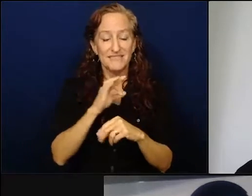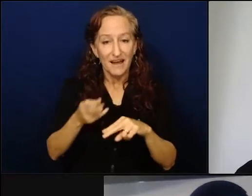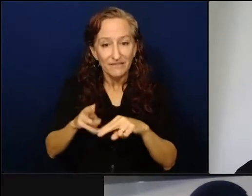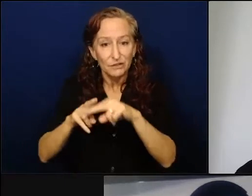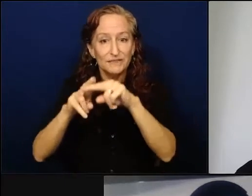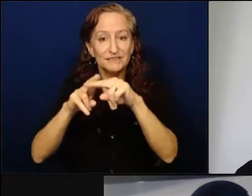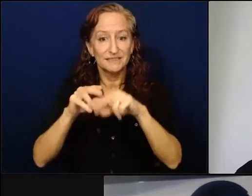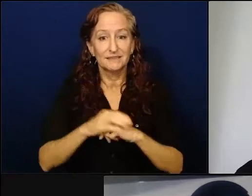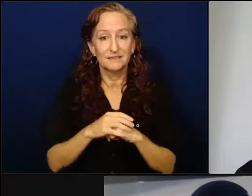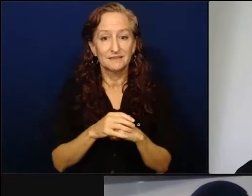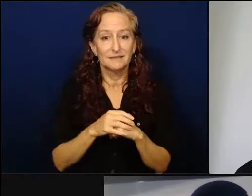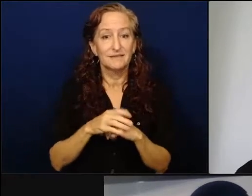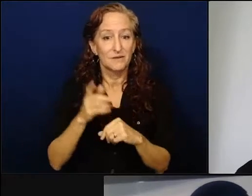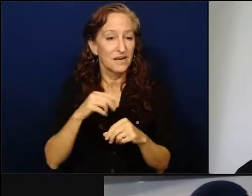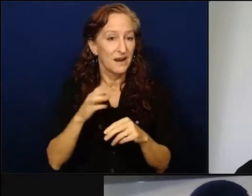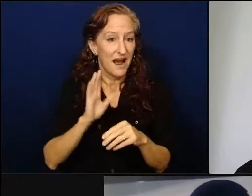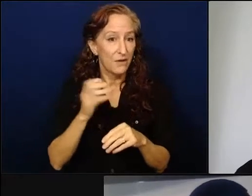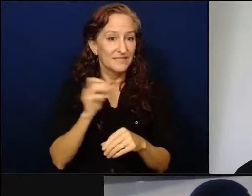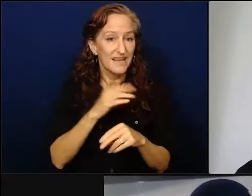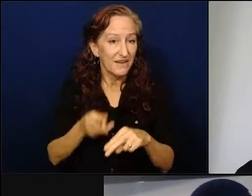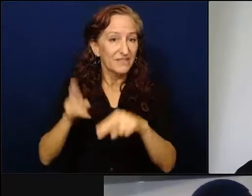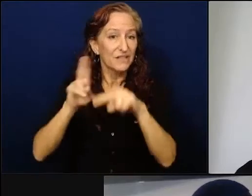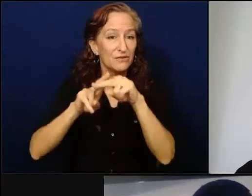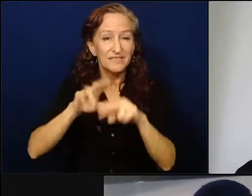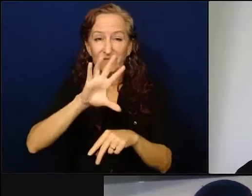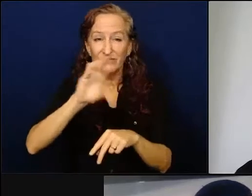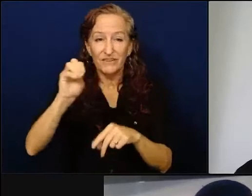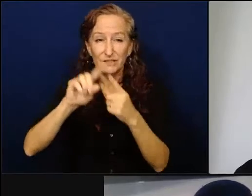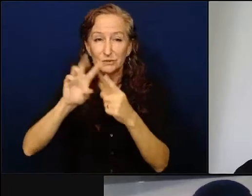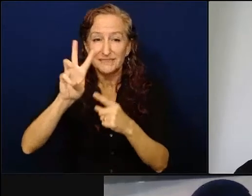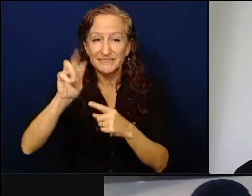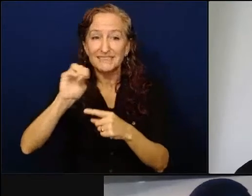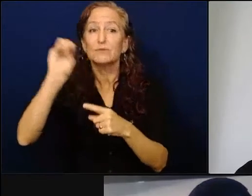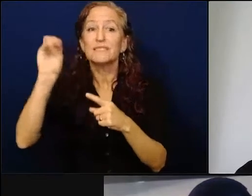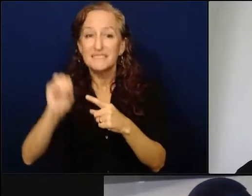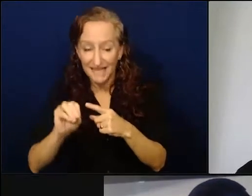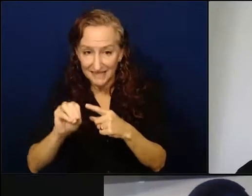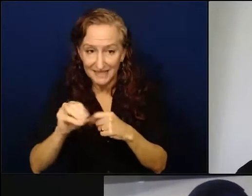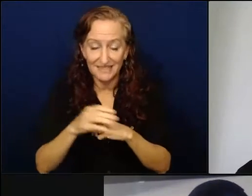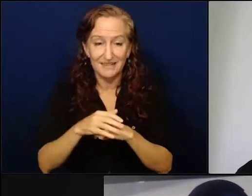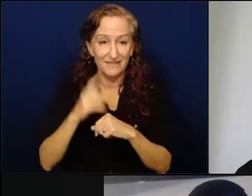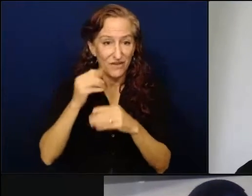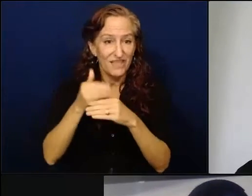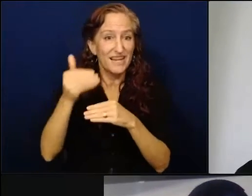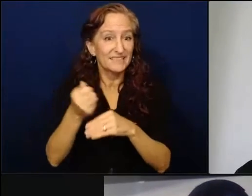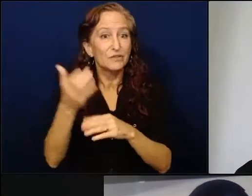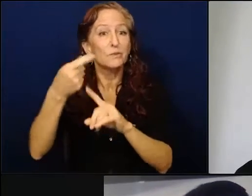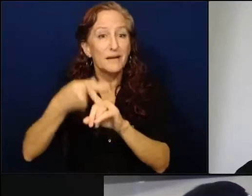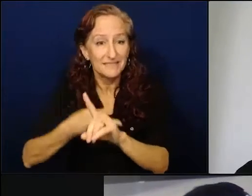by 50 to 60% just in the next few months. So we're hiring as a company.